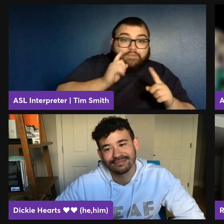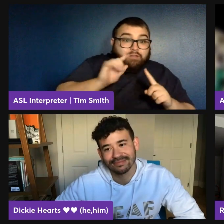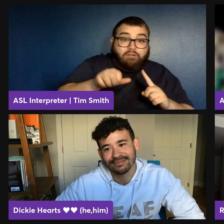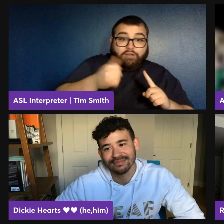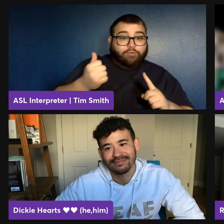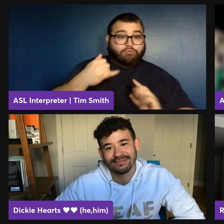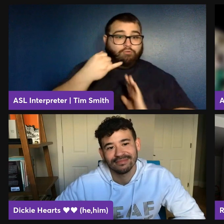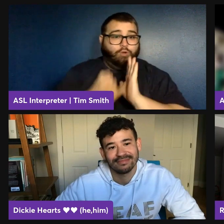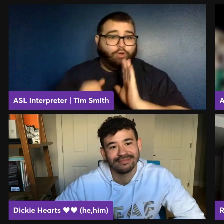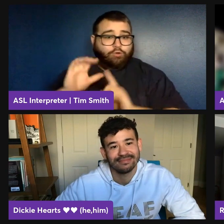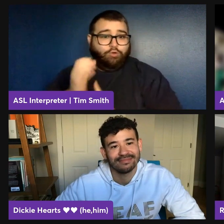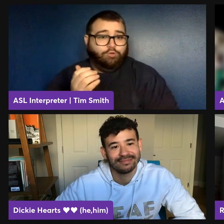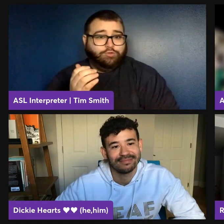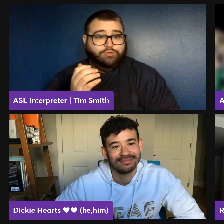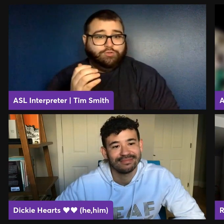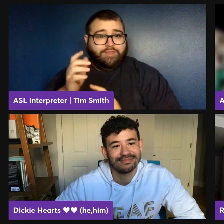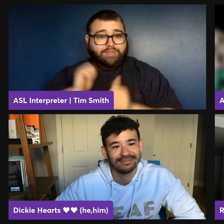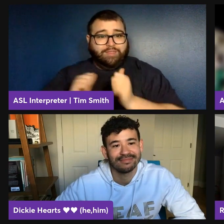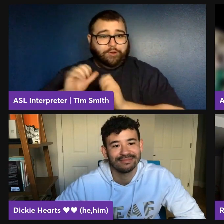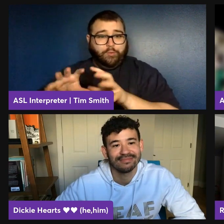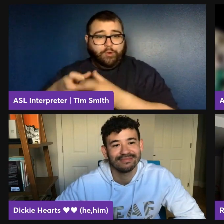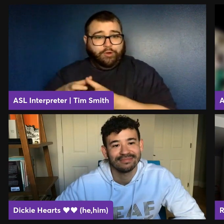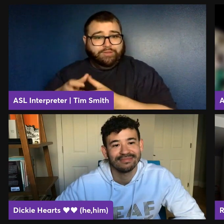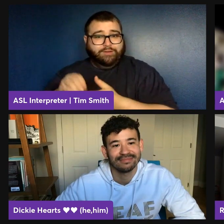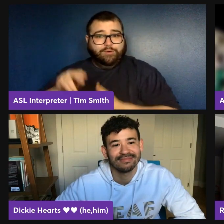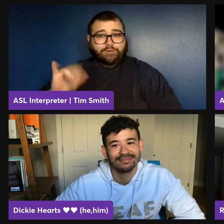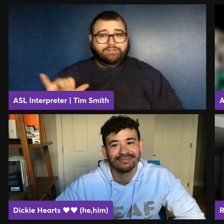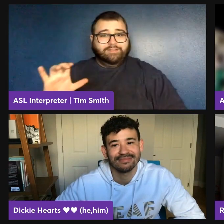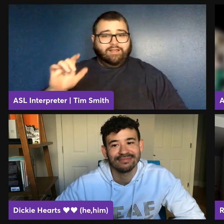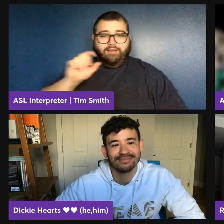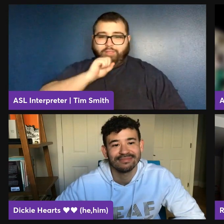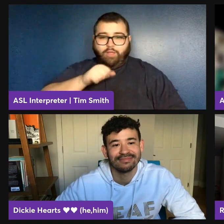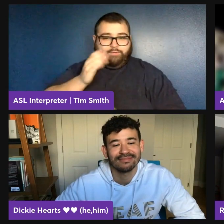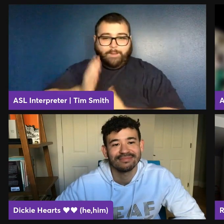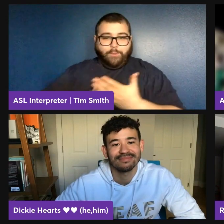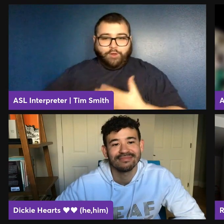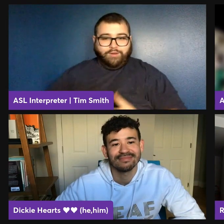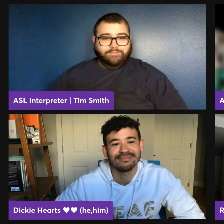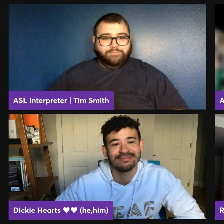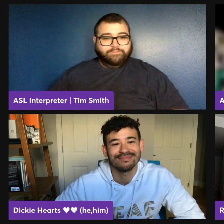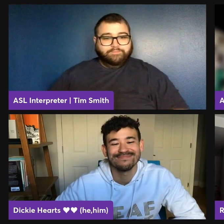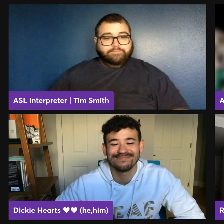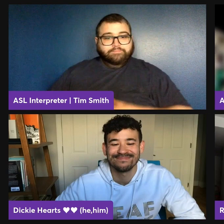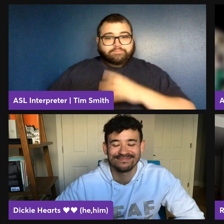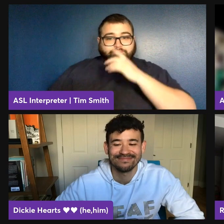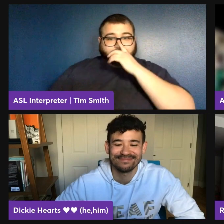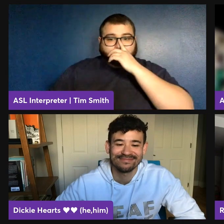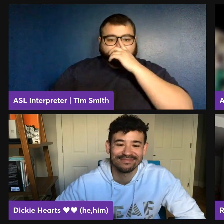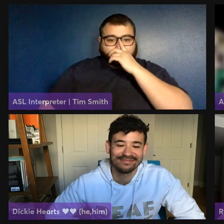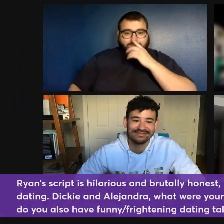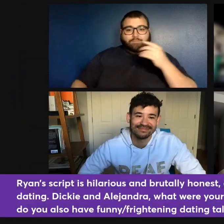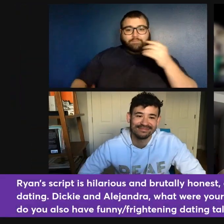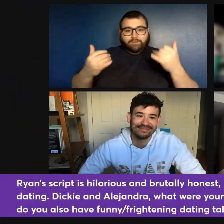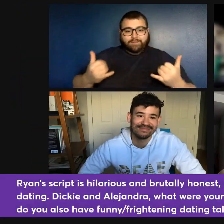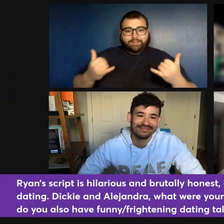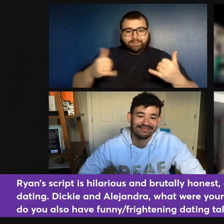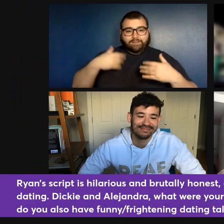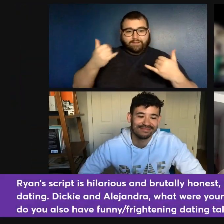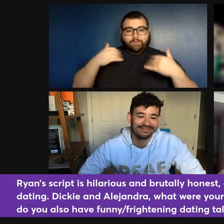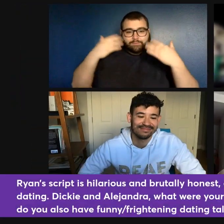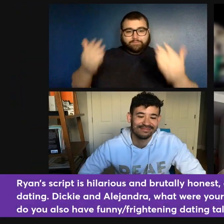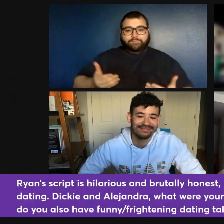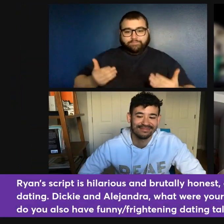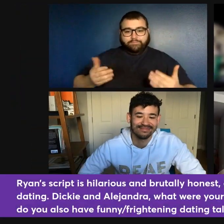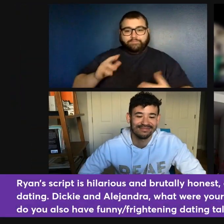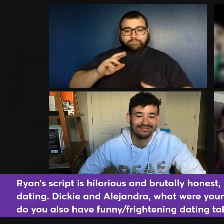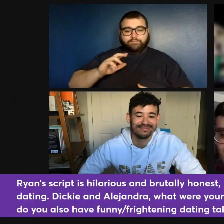culture, theater world in New York City. So I love that part of the story. Okay, now next question. All right, let's do